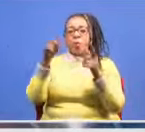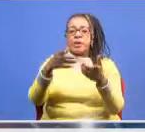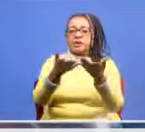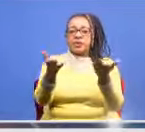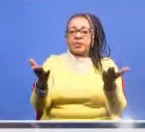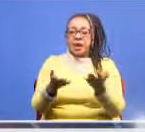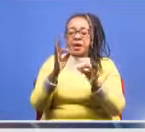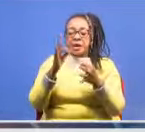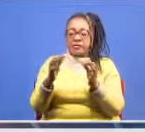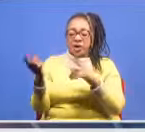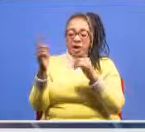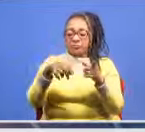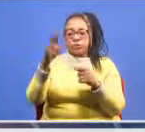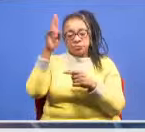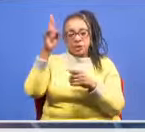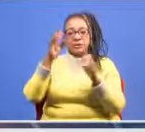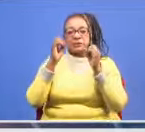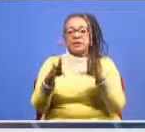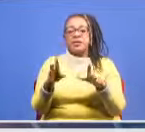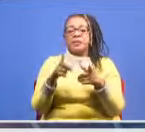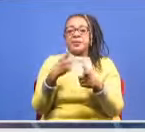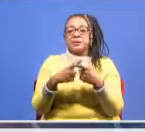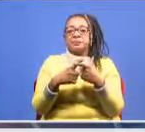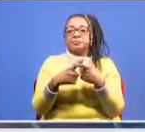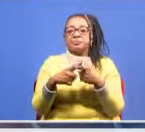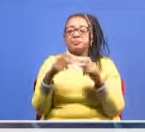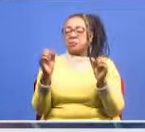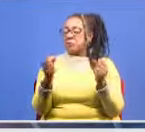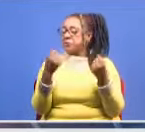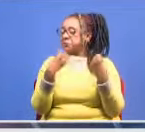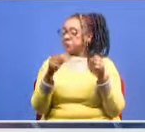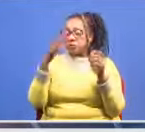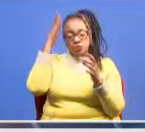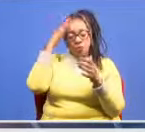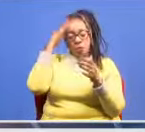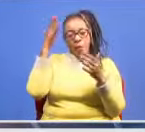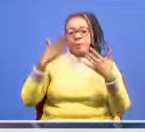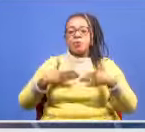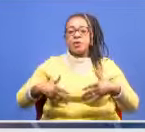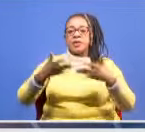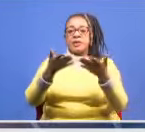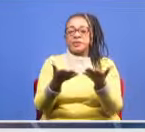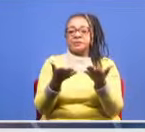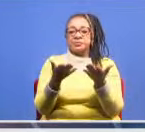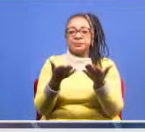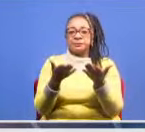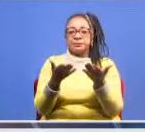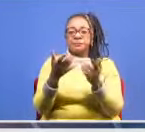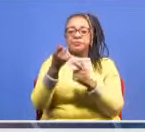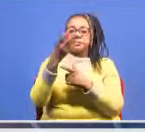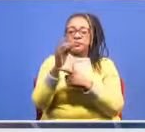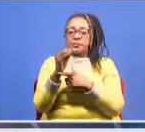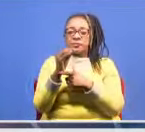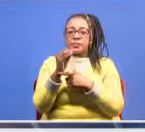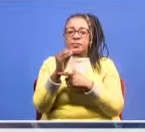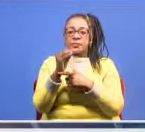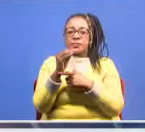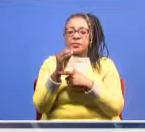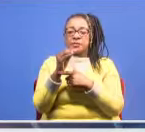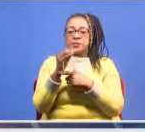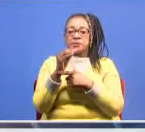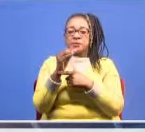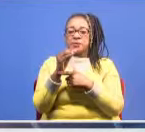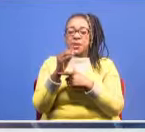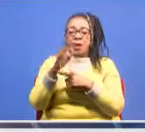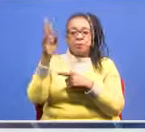to the police, then that means we could never have been caught in this thing. This thing could still be on. So the point here is police needs